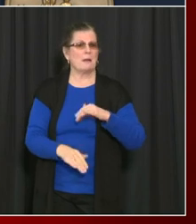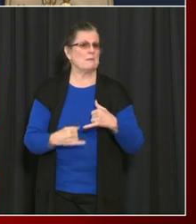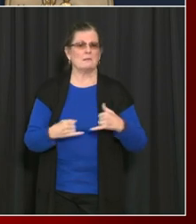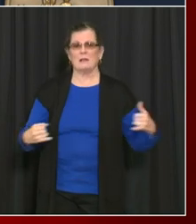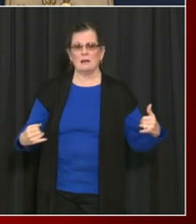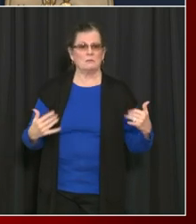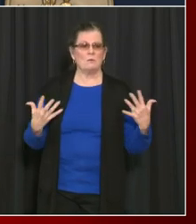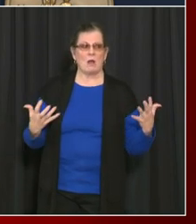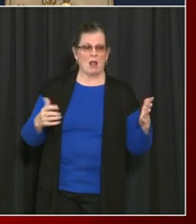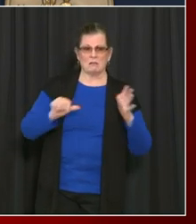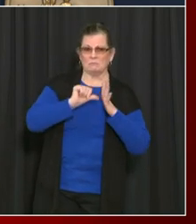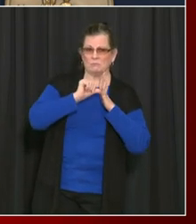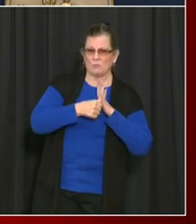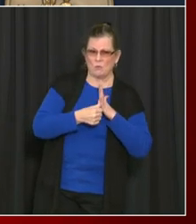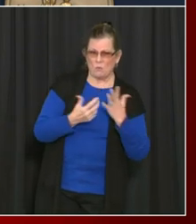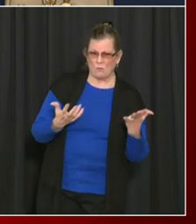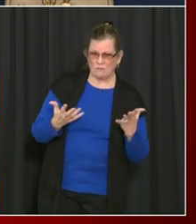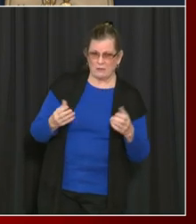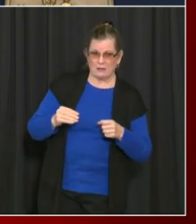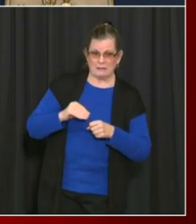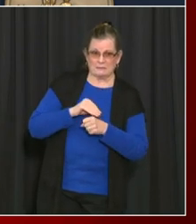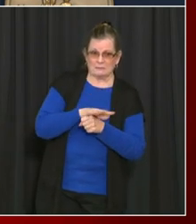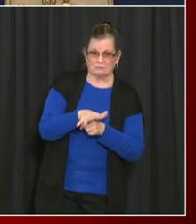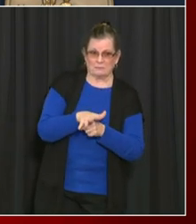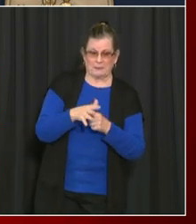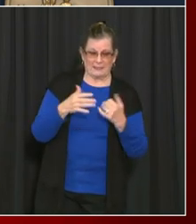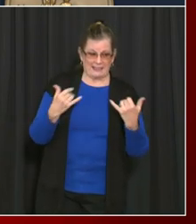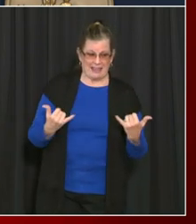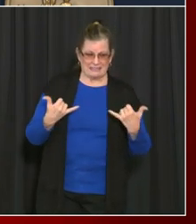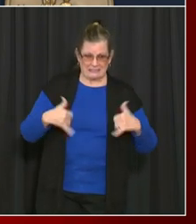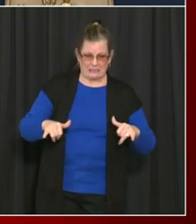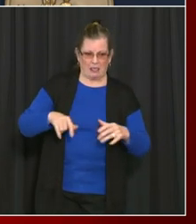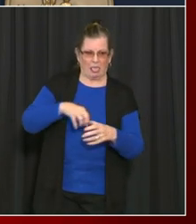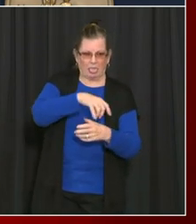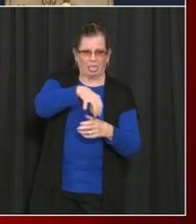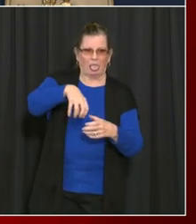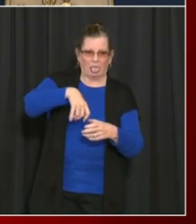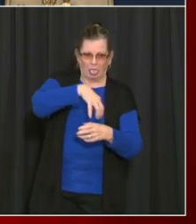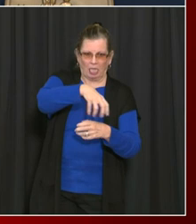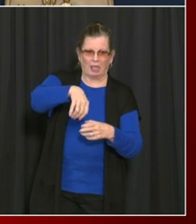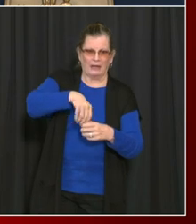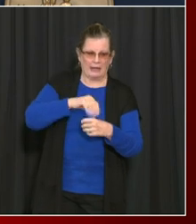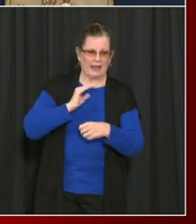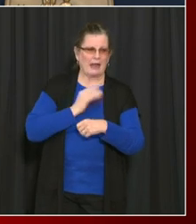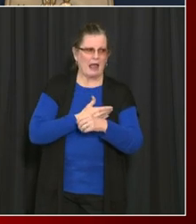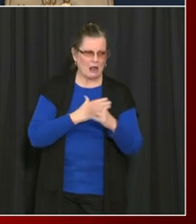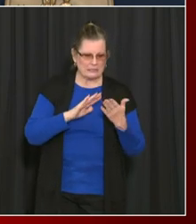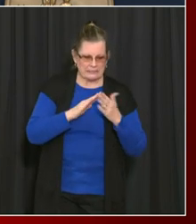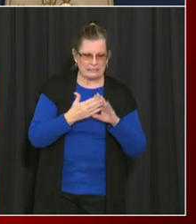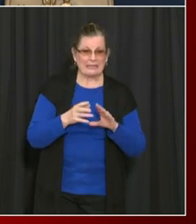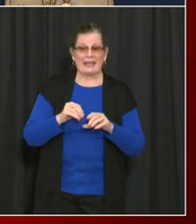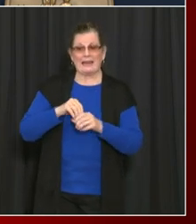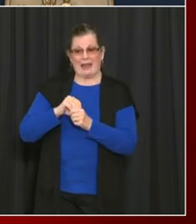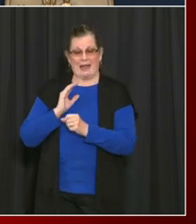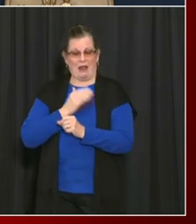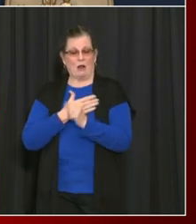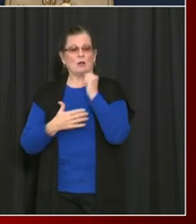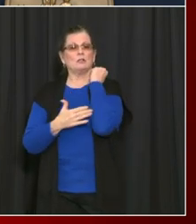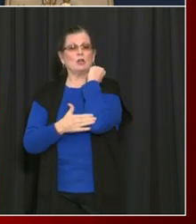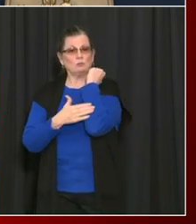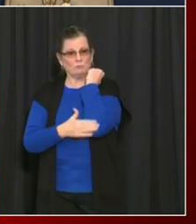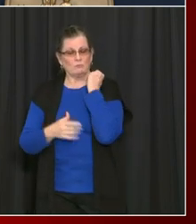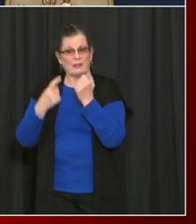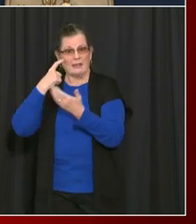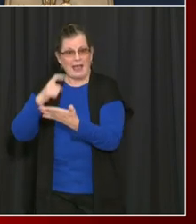is still in our city and in our region and in our country. We still need to be very focused on identifying